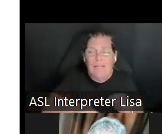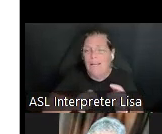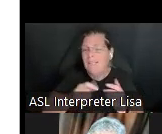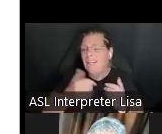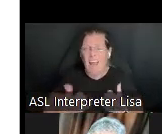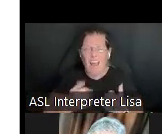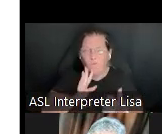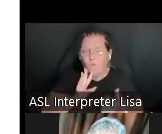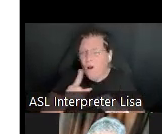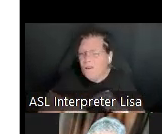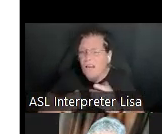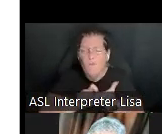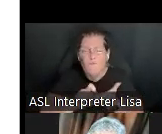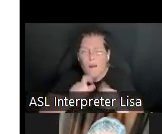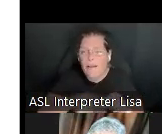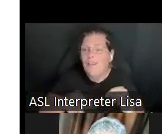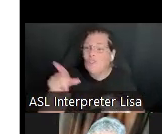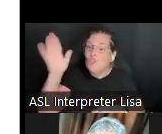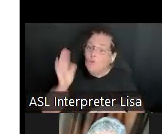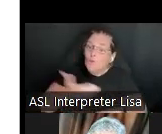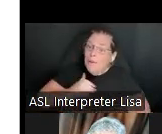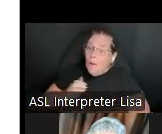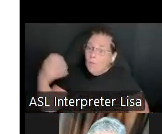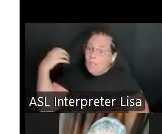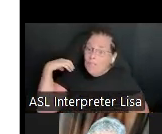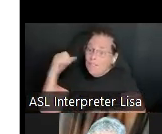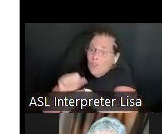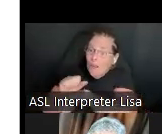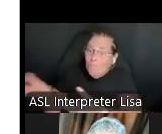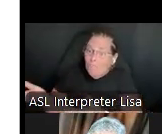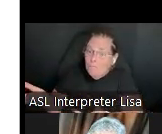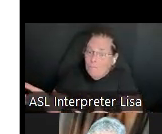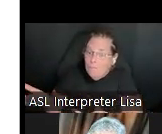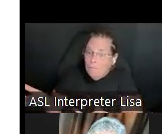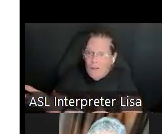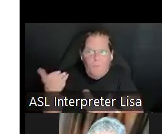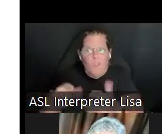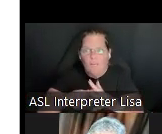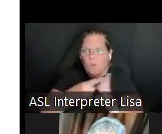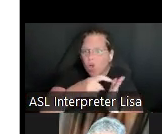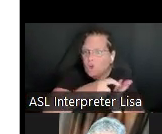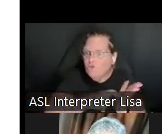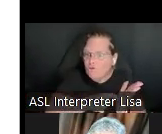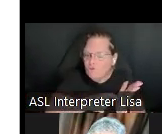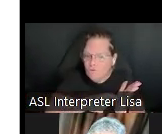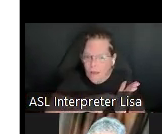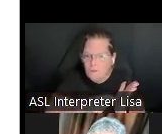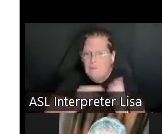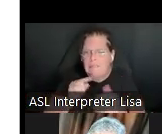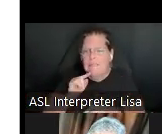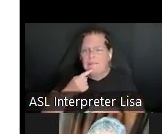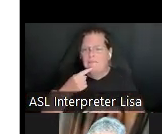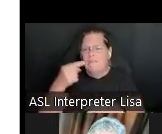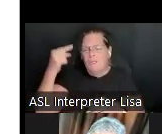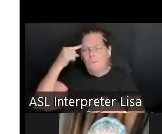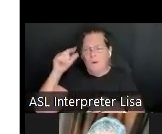she became our client, and she had to learn everything from scratch, it was very severe, that brain